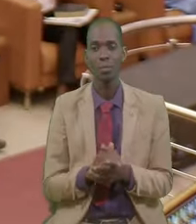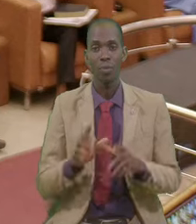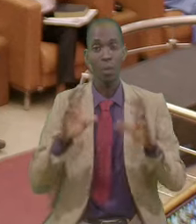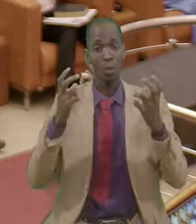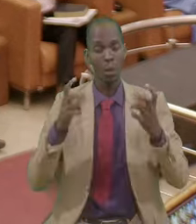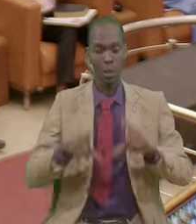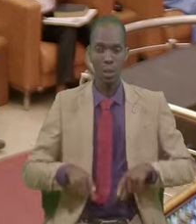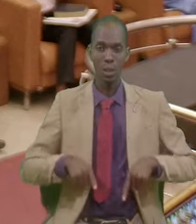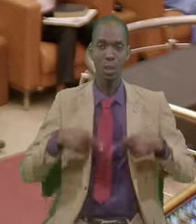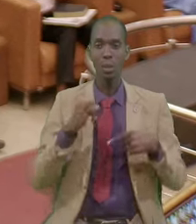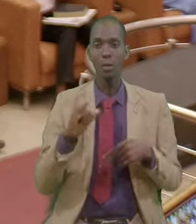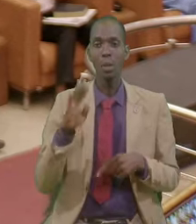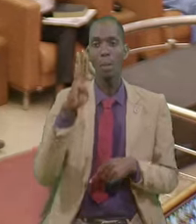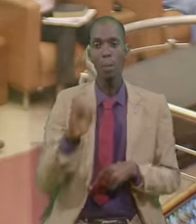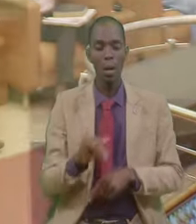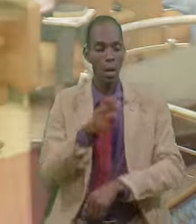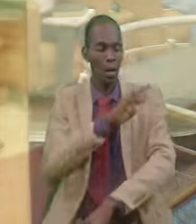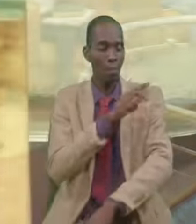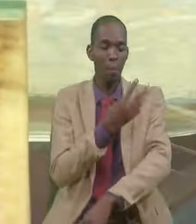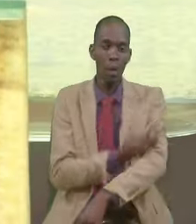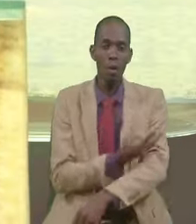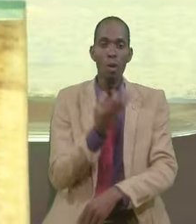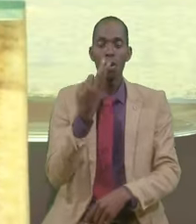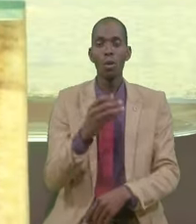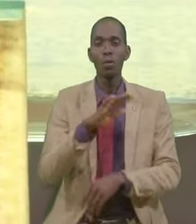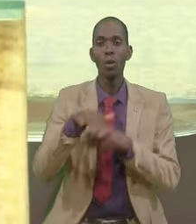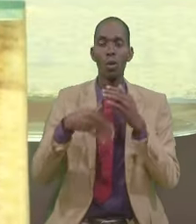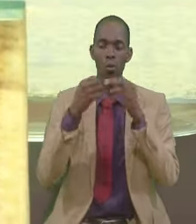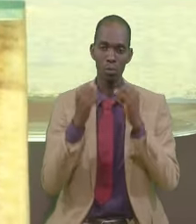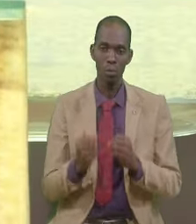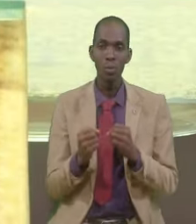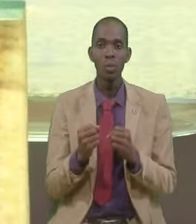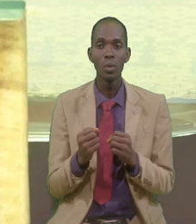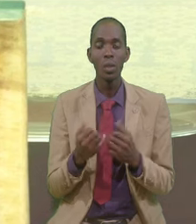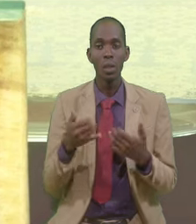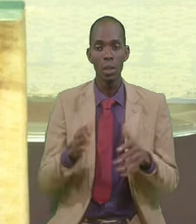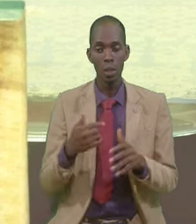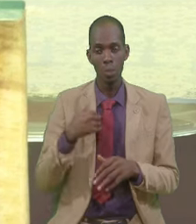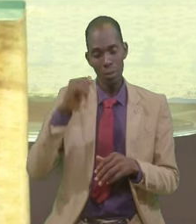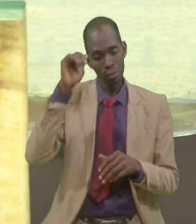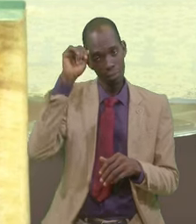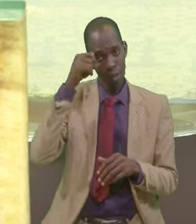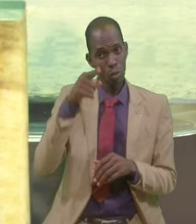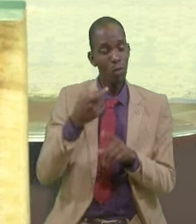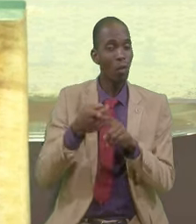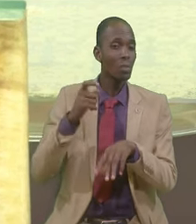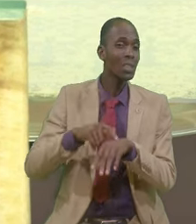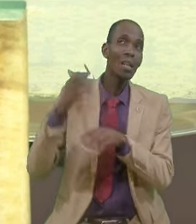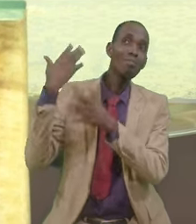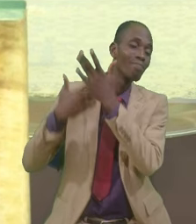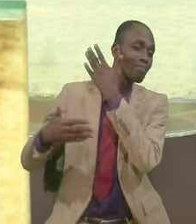Living by the might of the Almighty. Let me remind you, from eternity past, from the